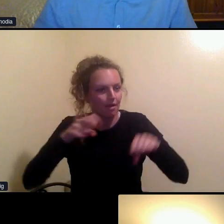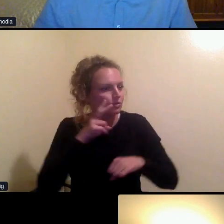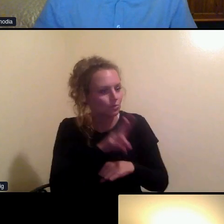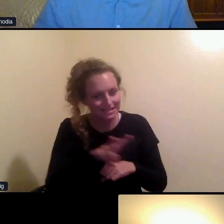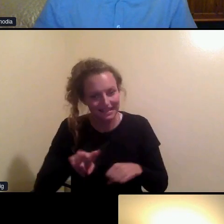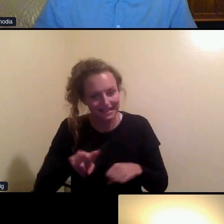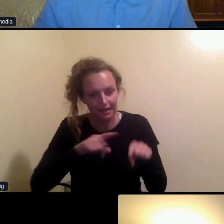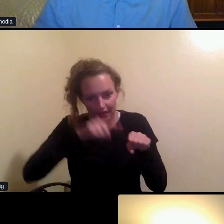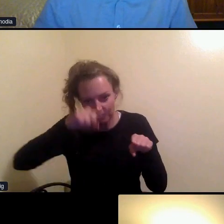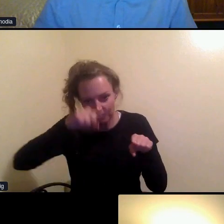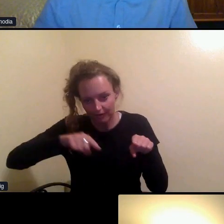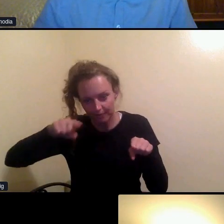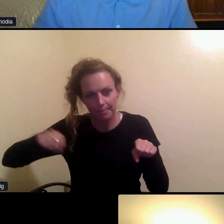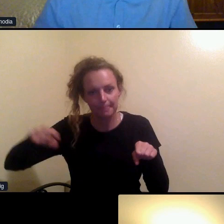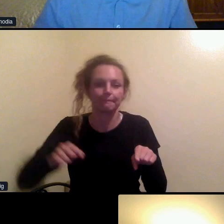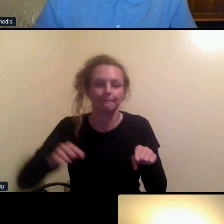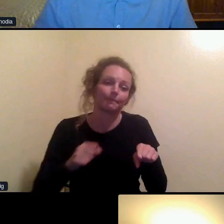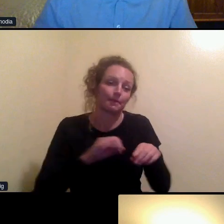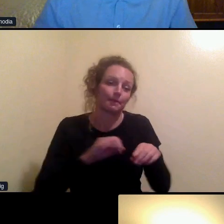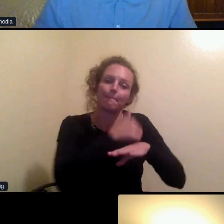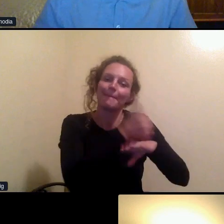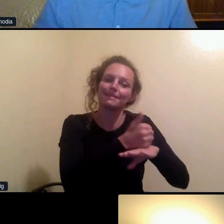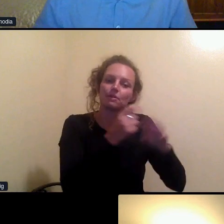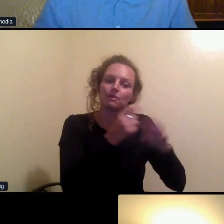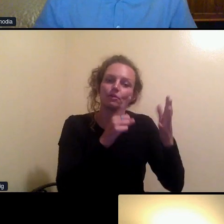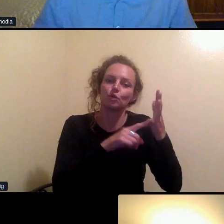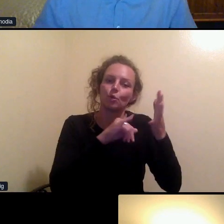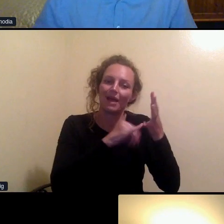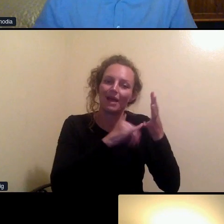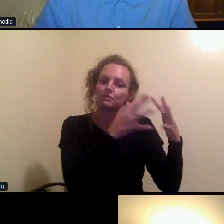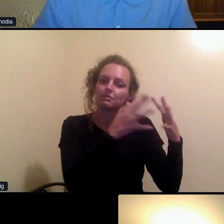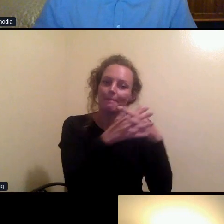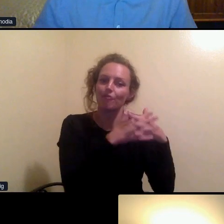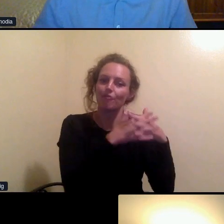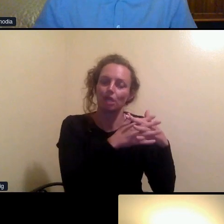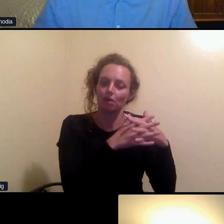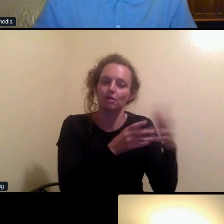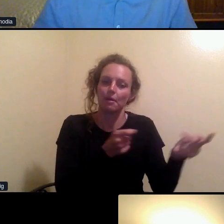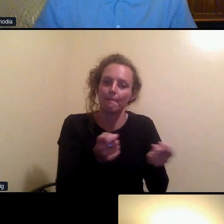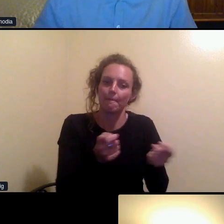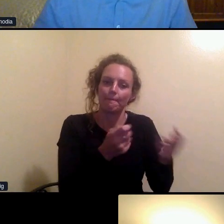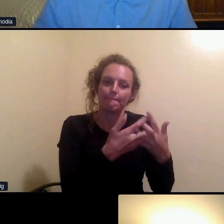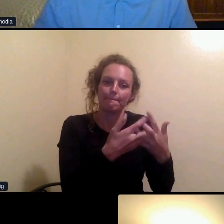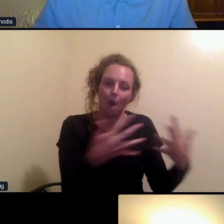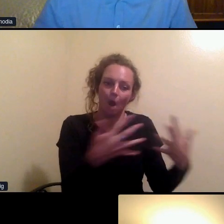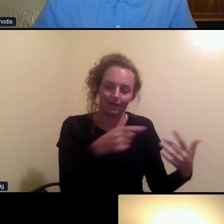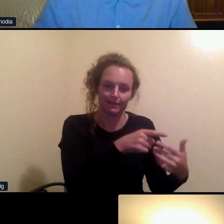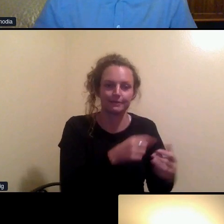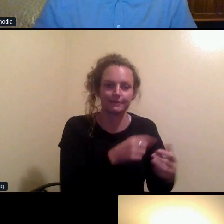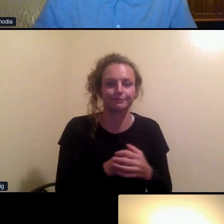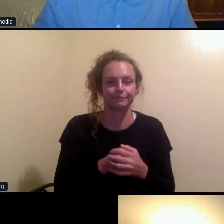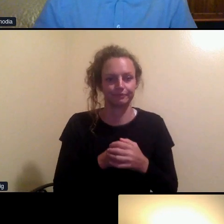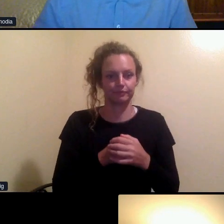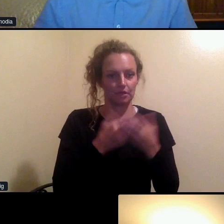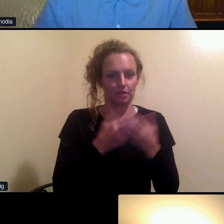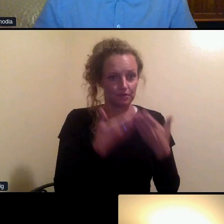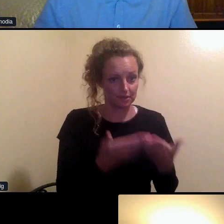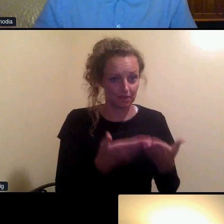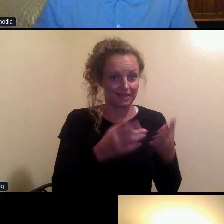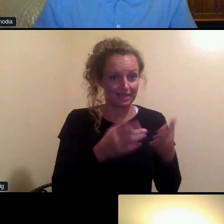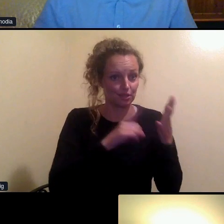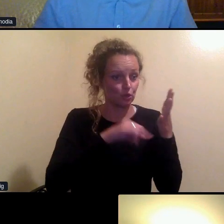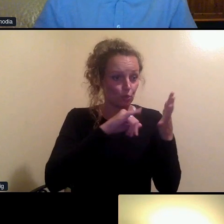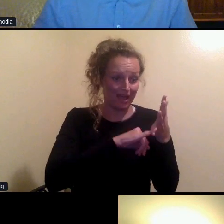US market basis. Remember that my studies were done with US travelers with disabilities. So it's not